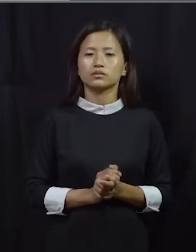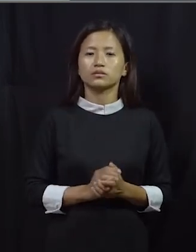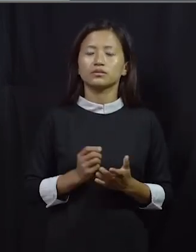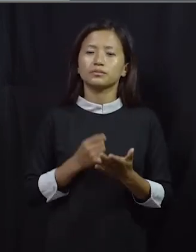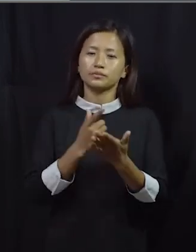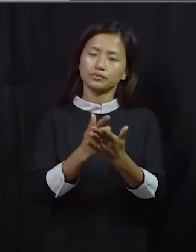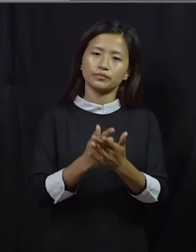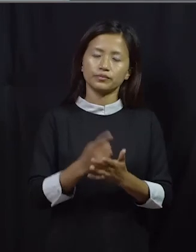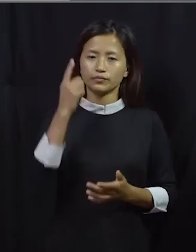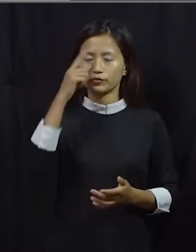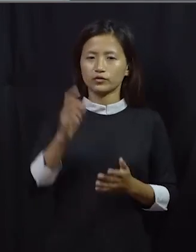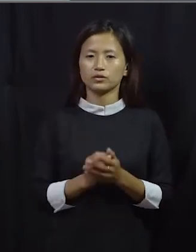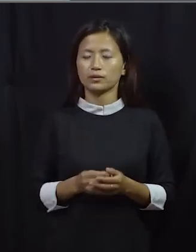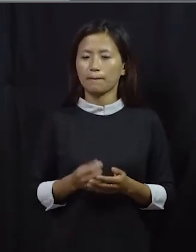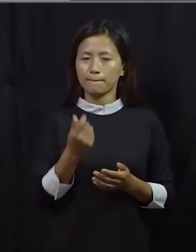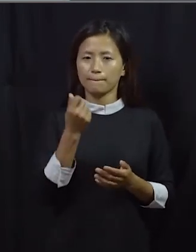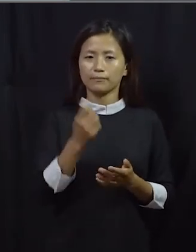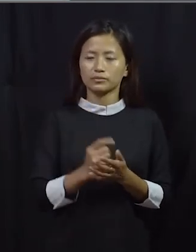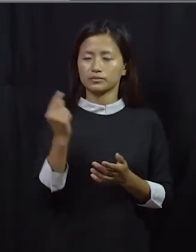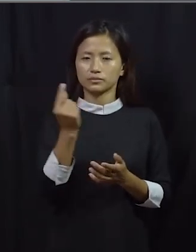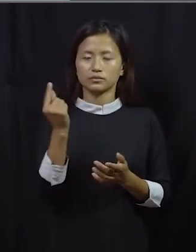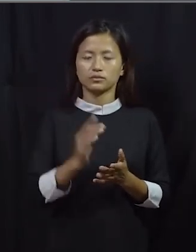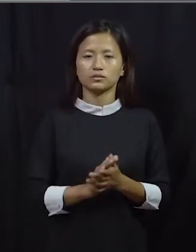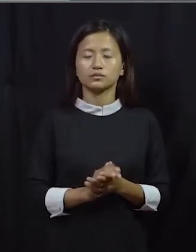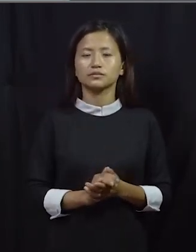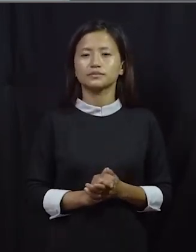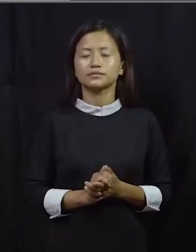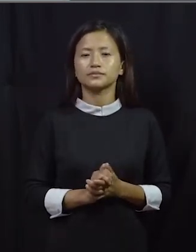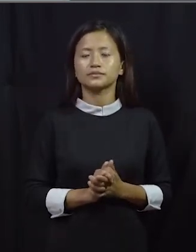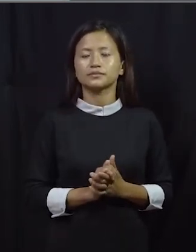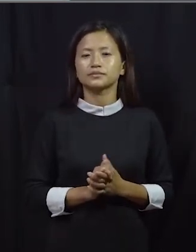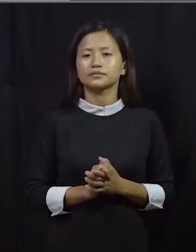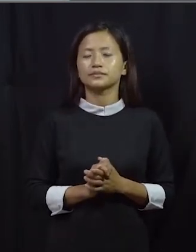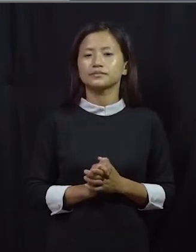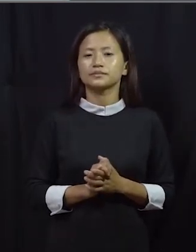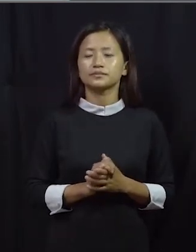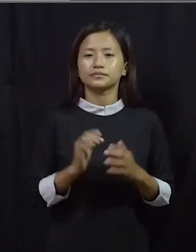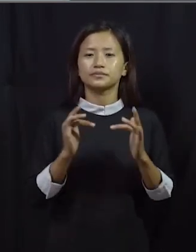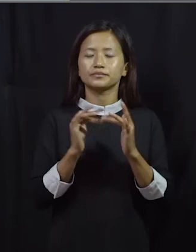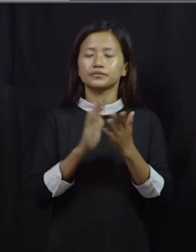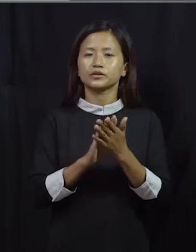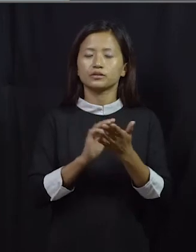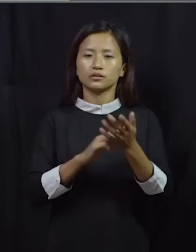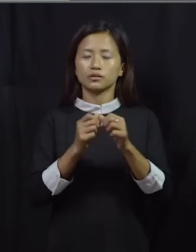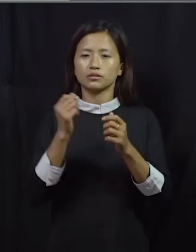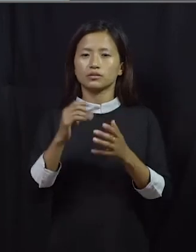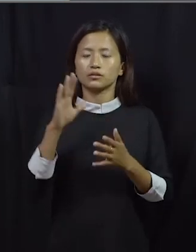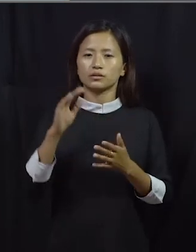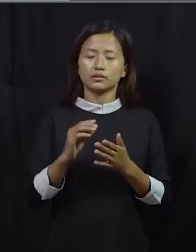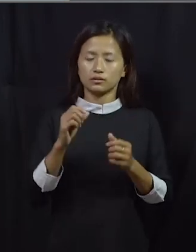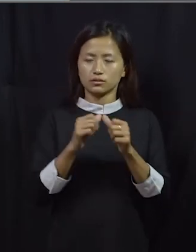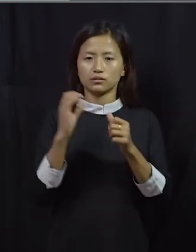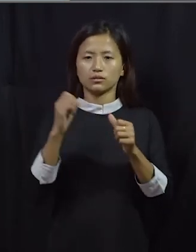pay for the money that they haven't used. So the net amount for interest on capital comes